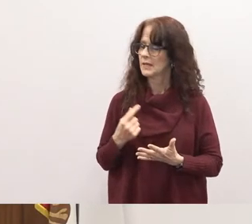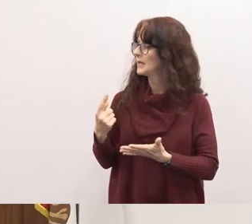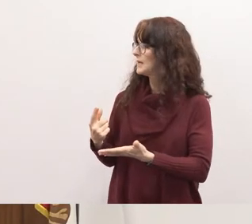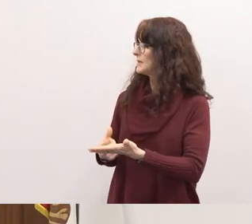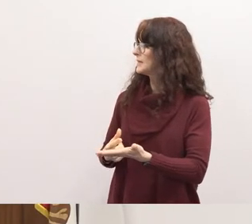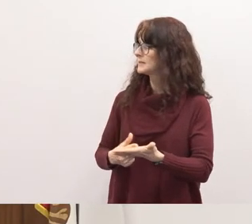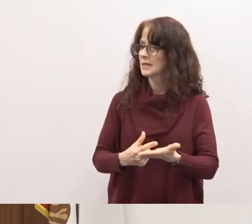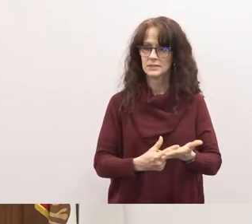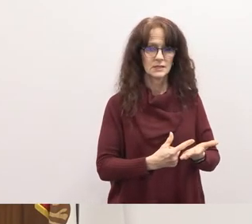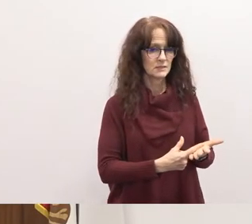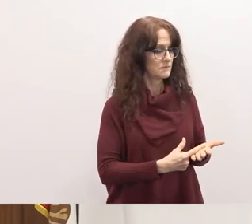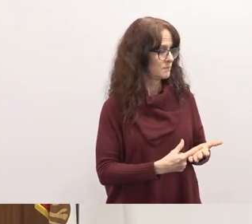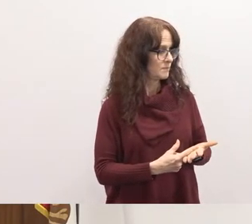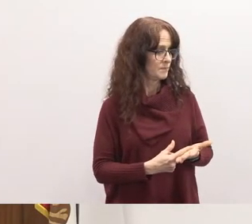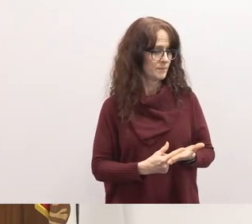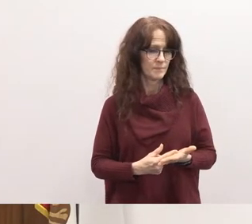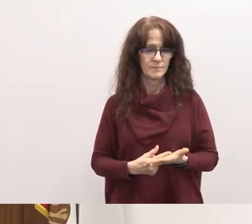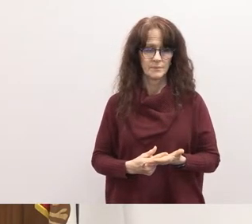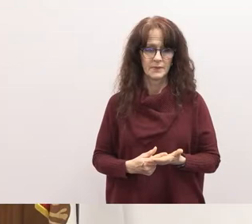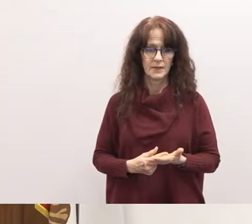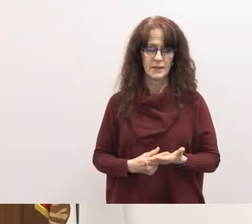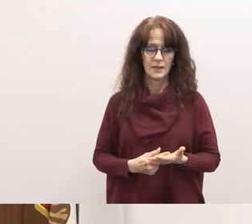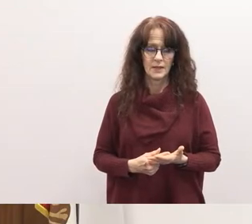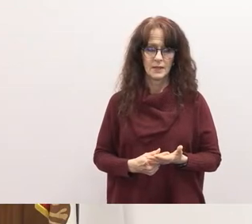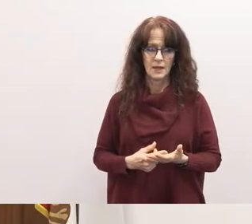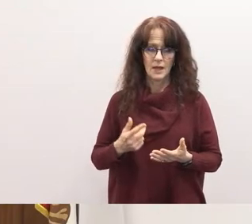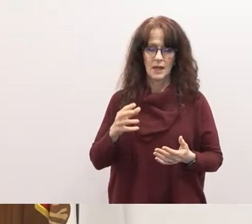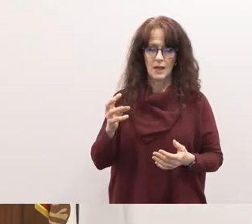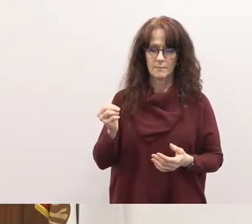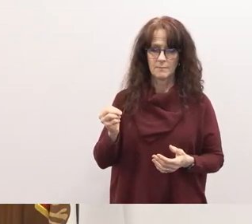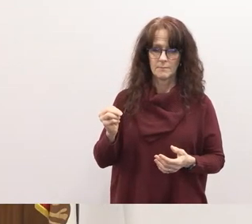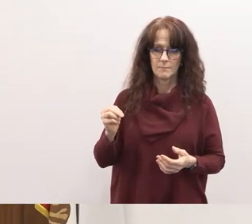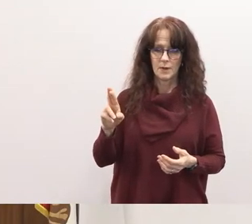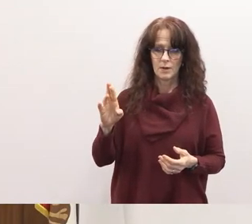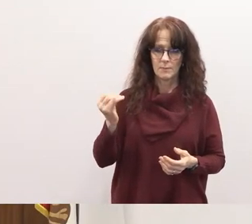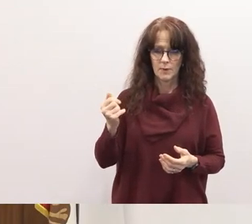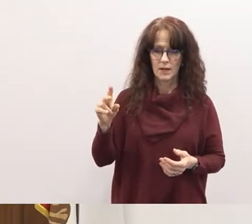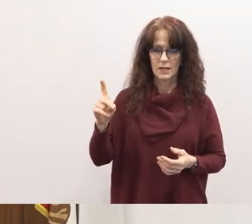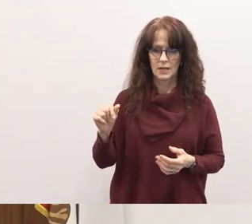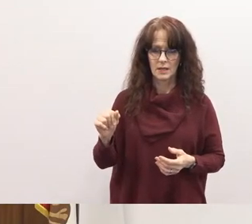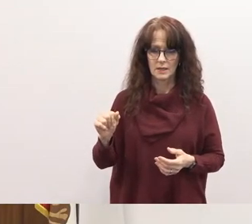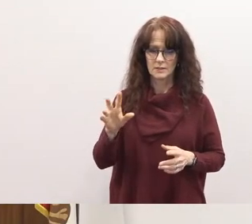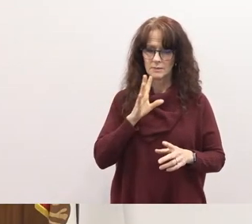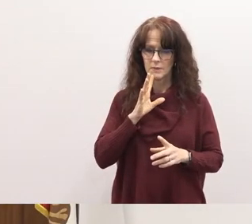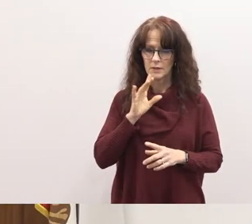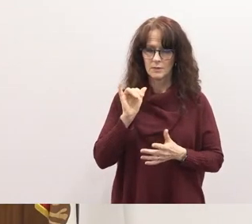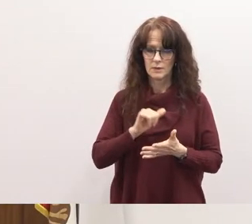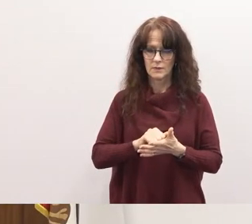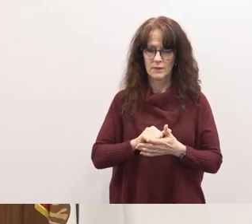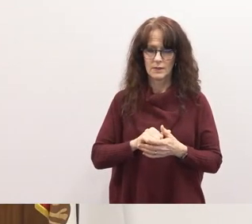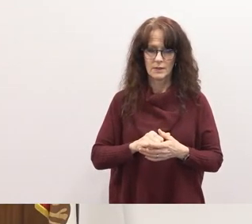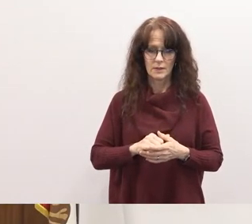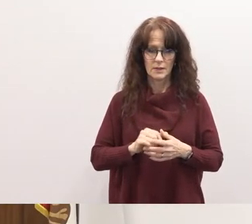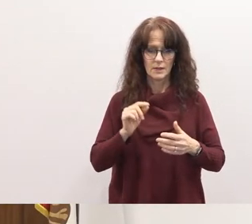discussion? Madam Chair, can we have Mr. Miranda speak to that item as well as the item